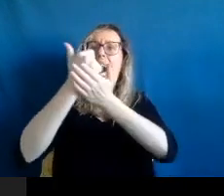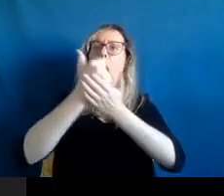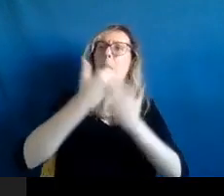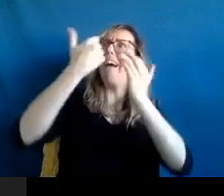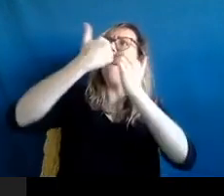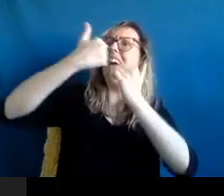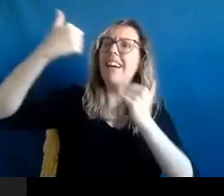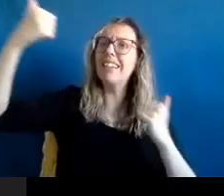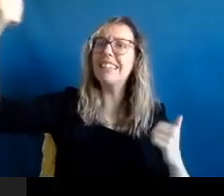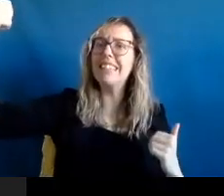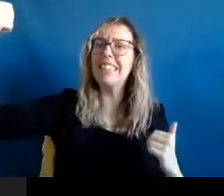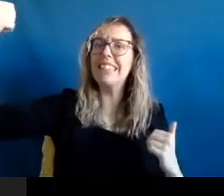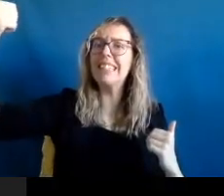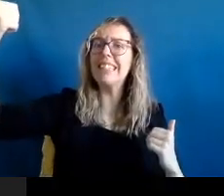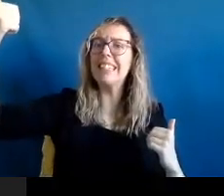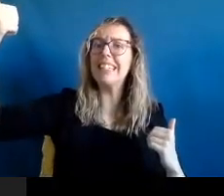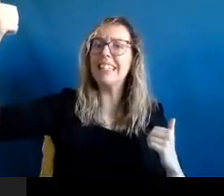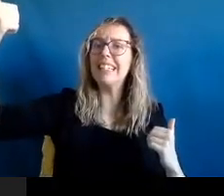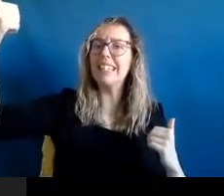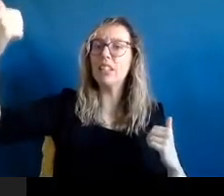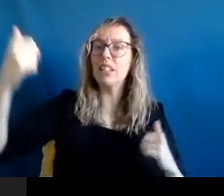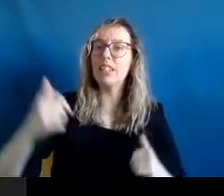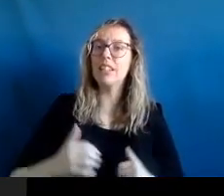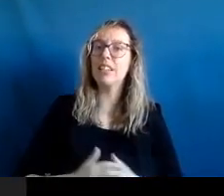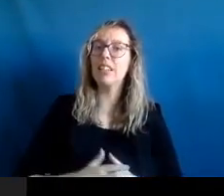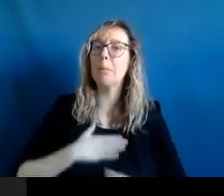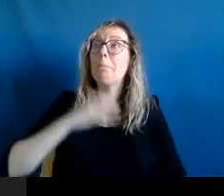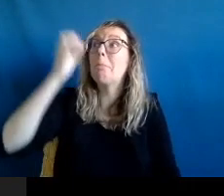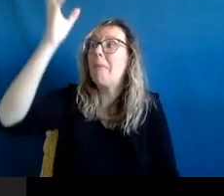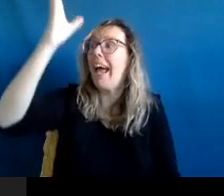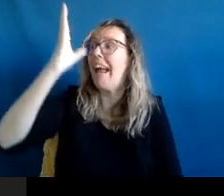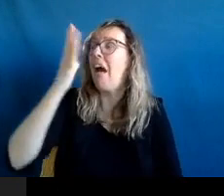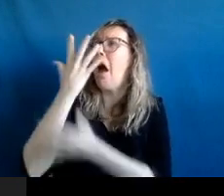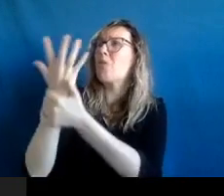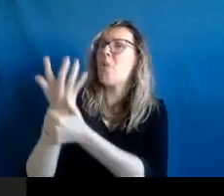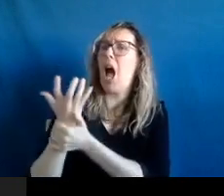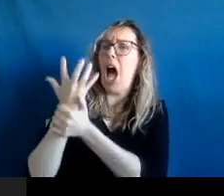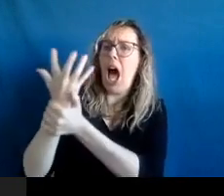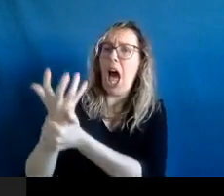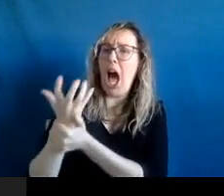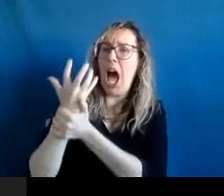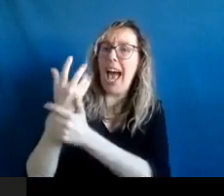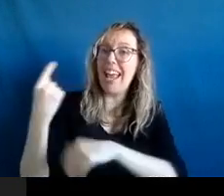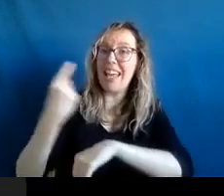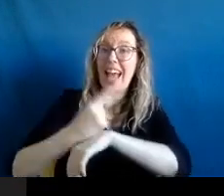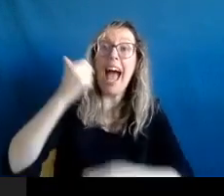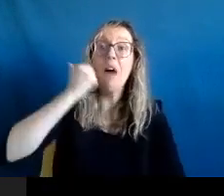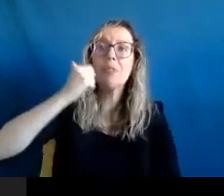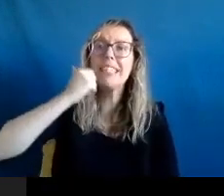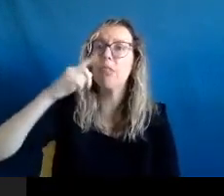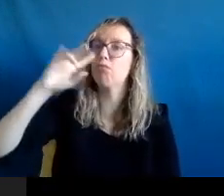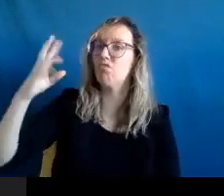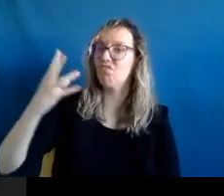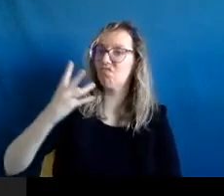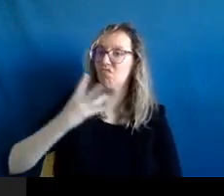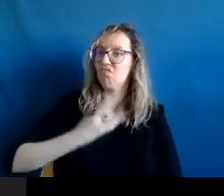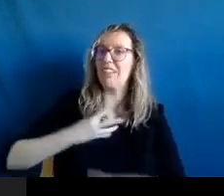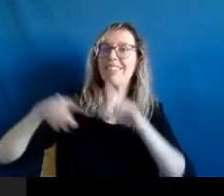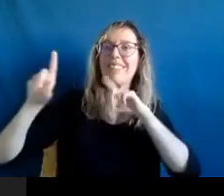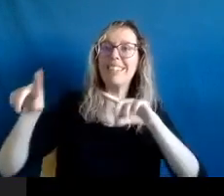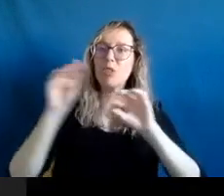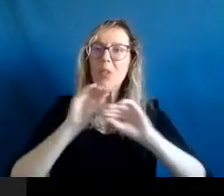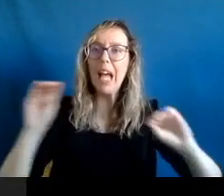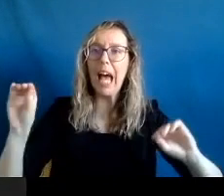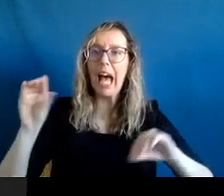of my groaning? Oh my God, I cry by day, but you do not answer. And by night, but find